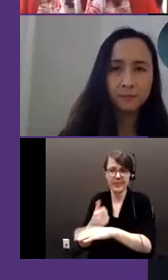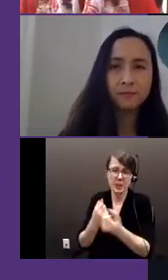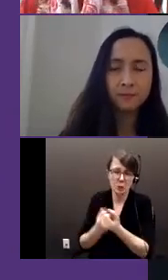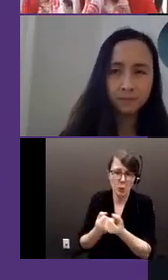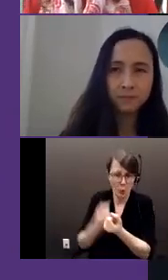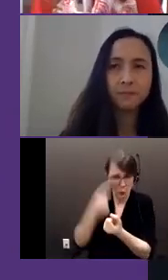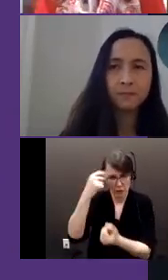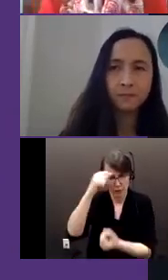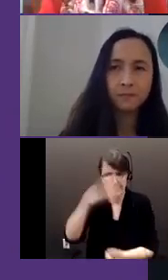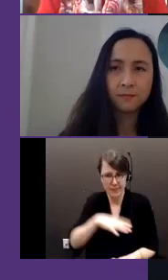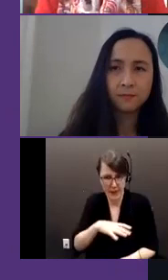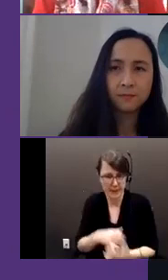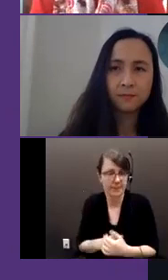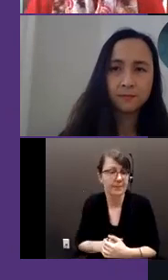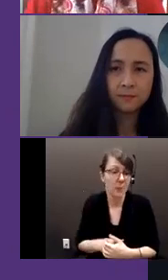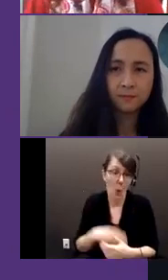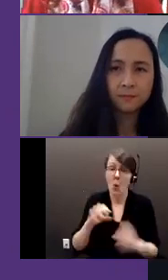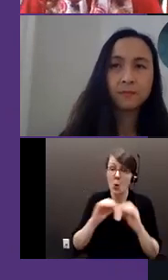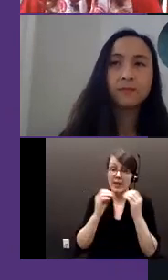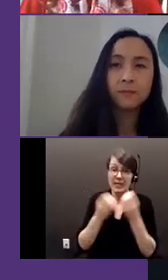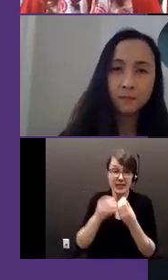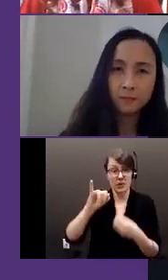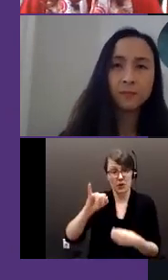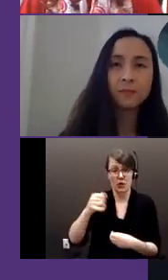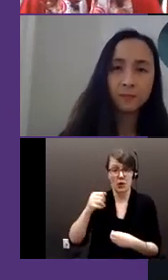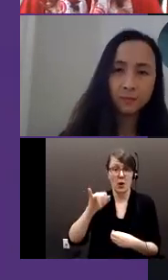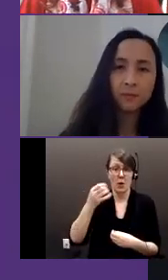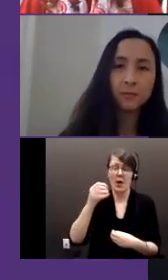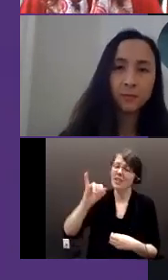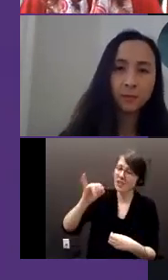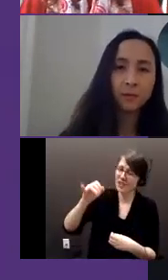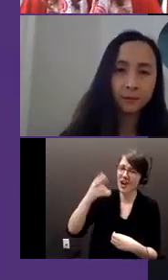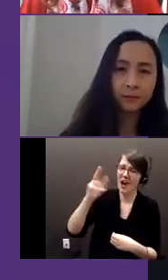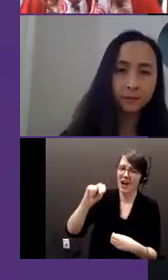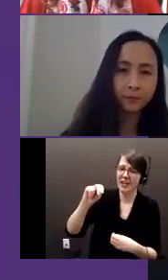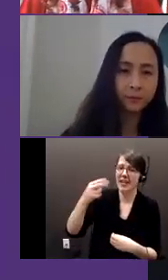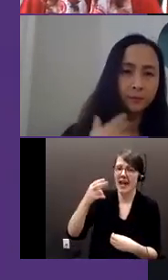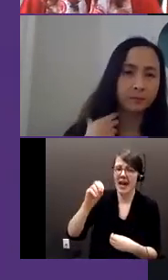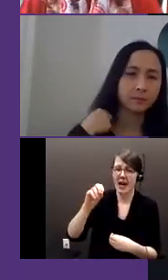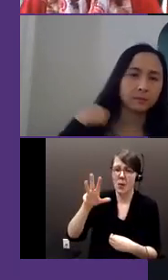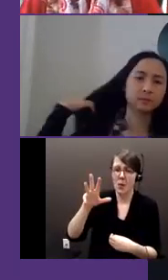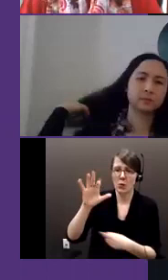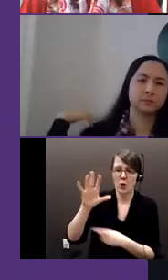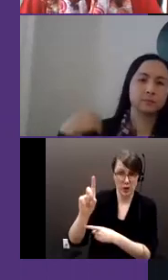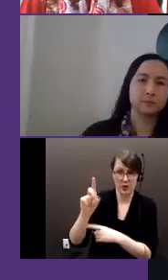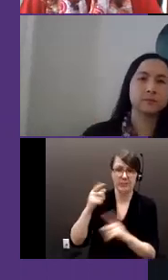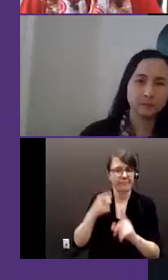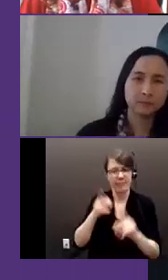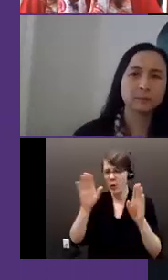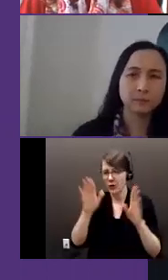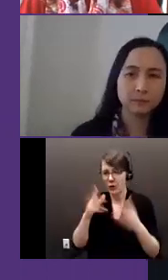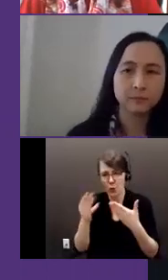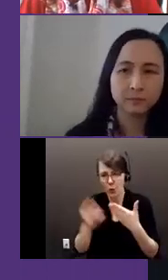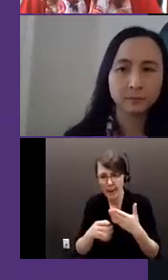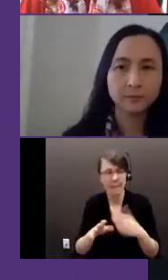Howard is typically my go-to place. John Howard has some wonderful programs. They absolutely do in